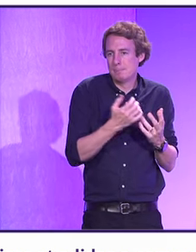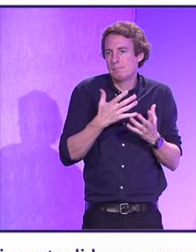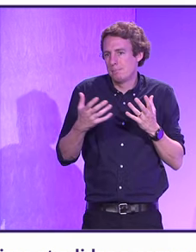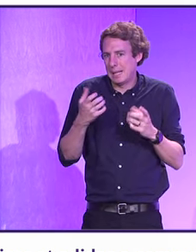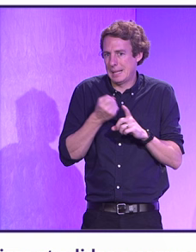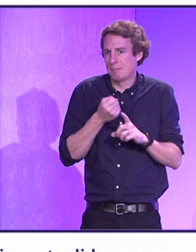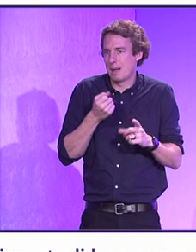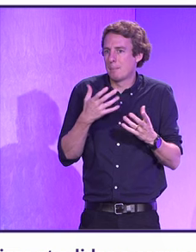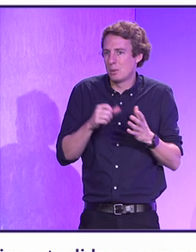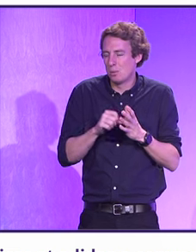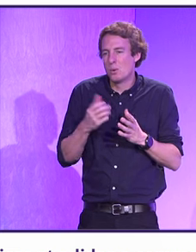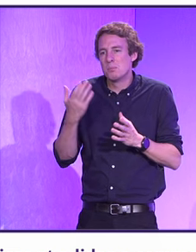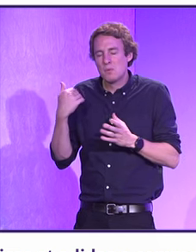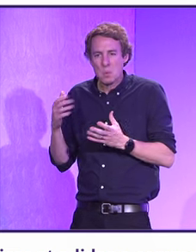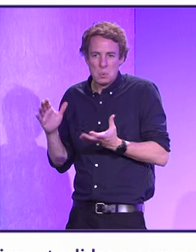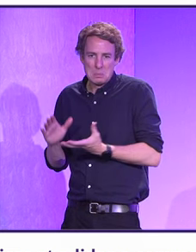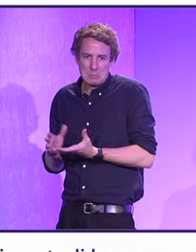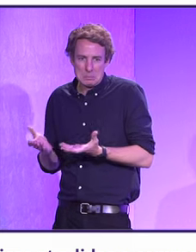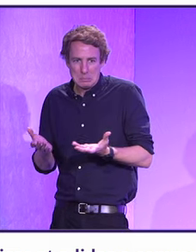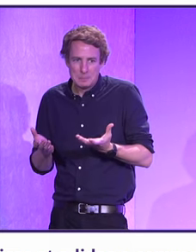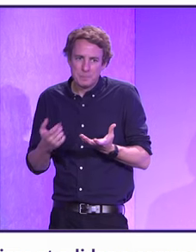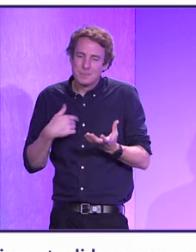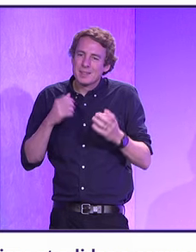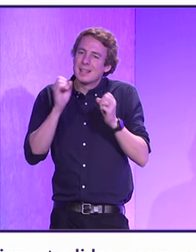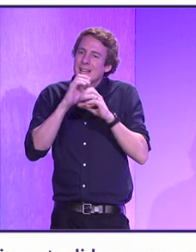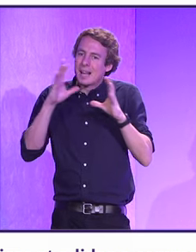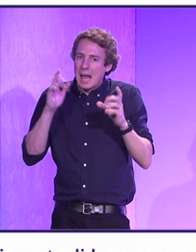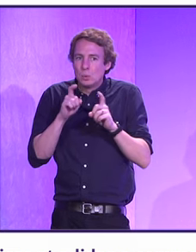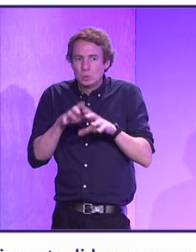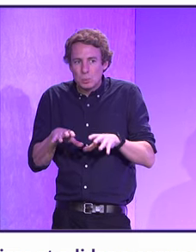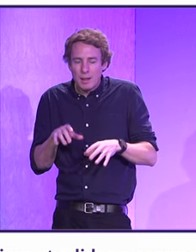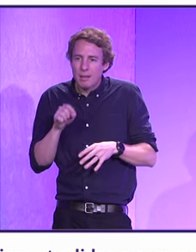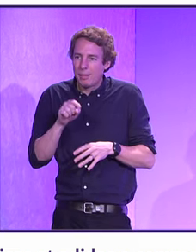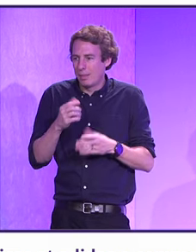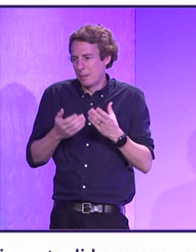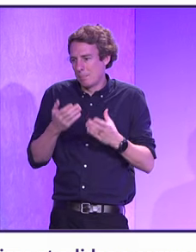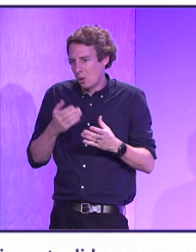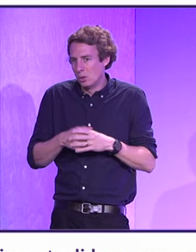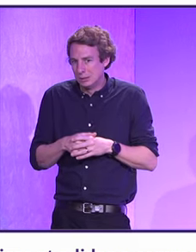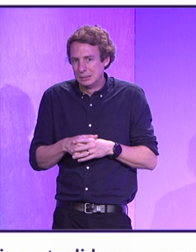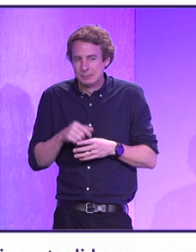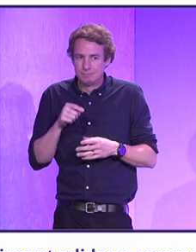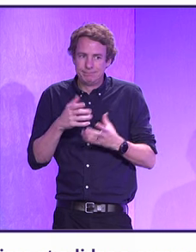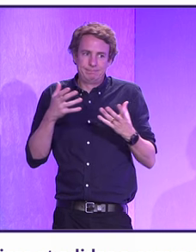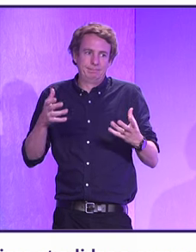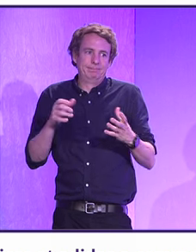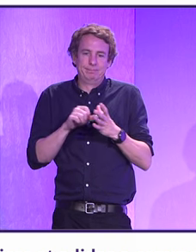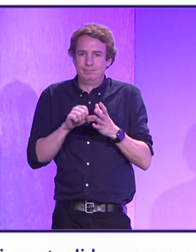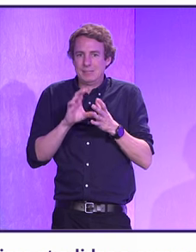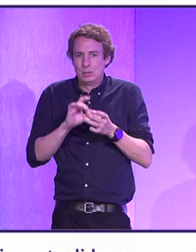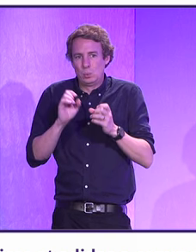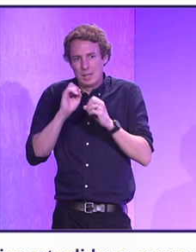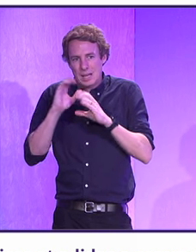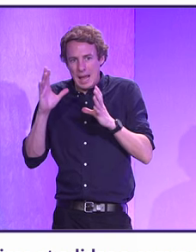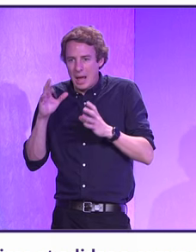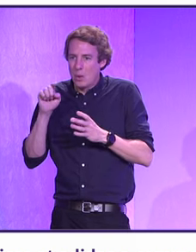spanning across geographically. And yeah, of course, the cloud native is for everybody, including the bots. So they just spin like different